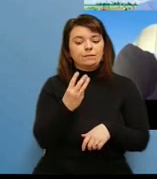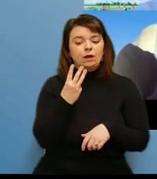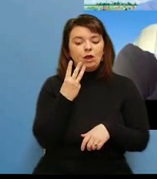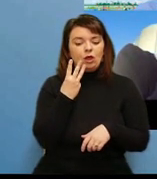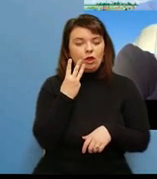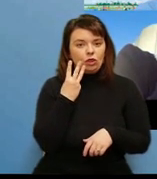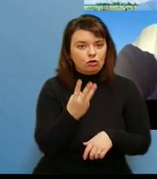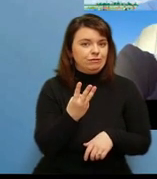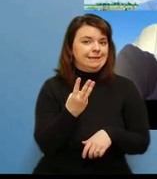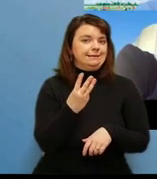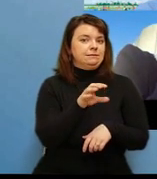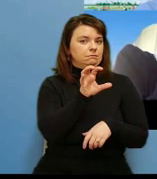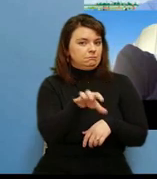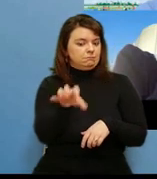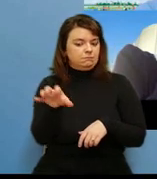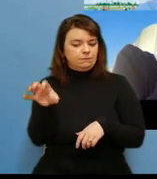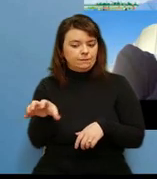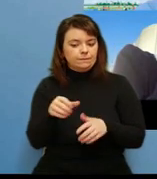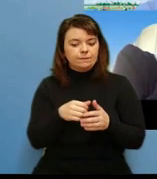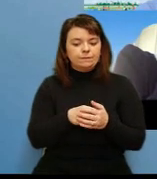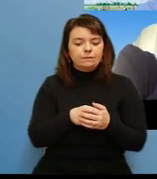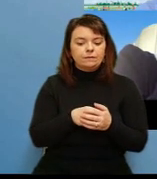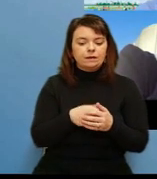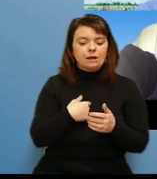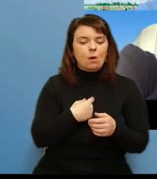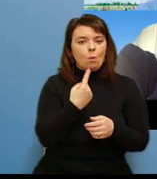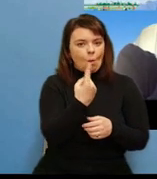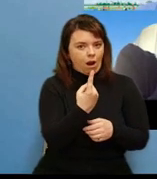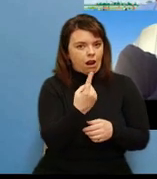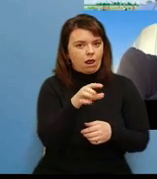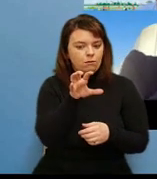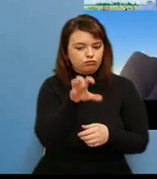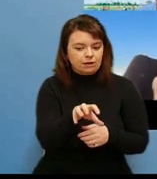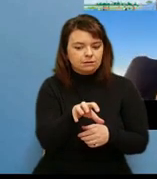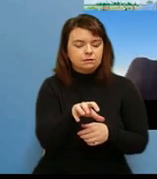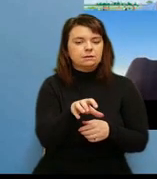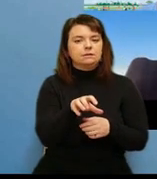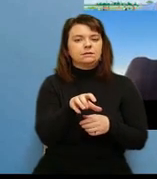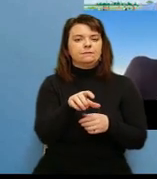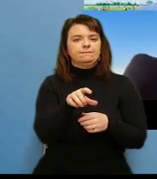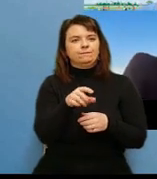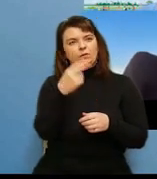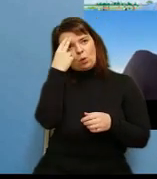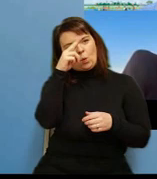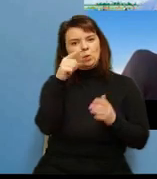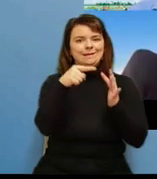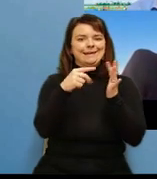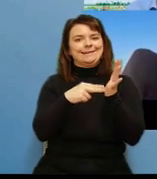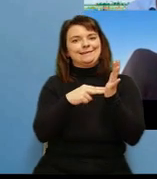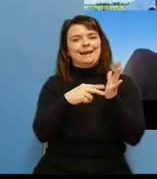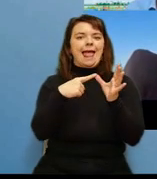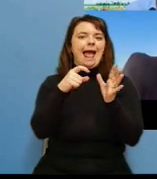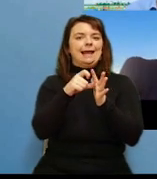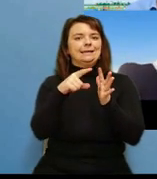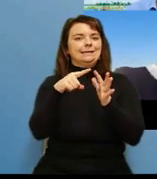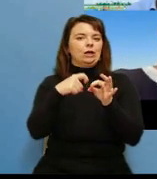So in that practice, you've got 3 outstanding practices. Then you've got 1 practice that